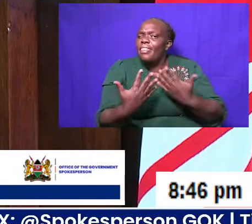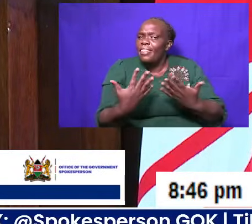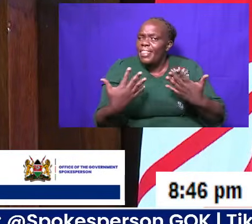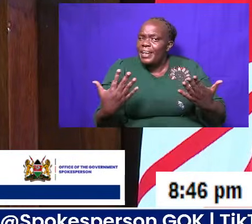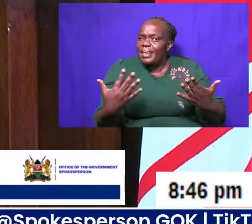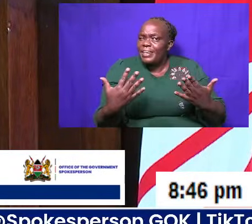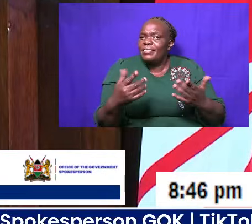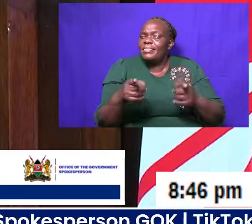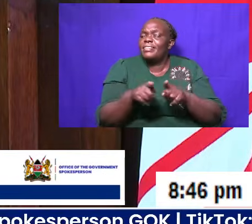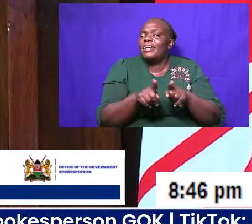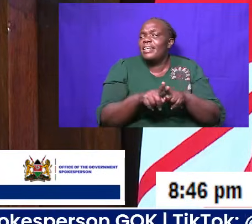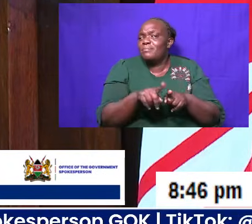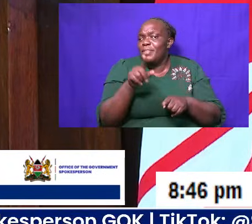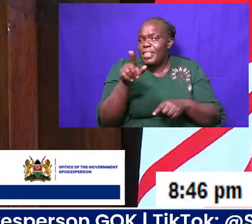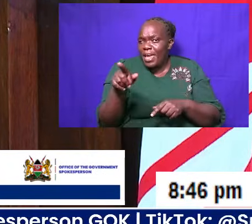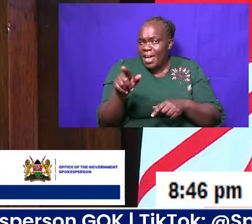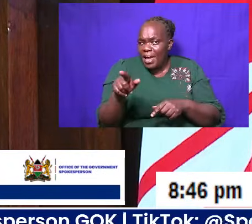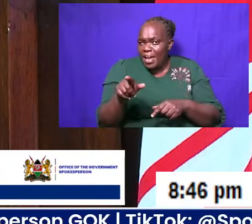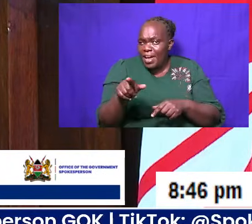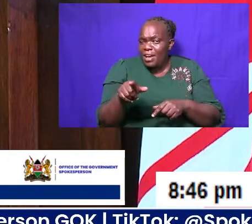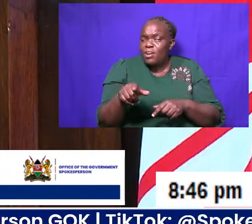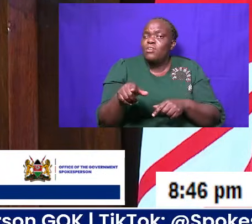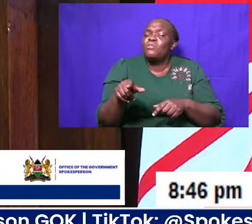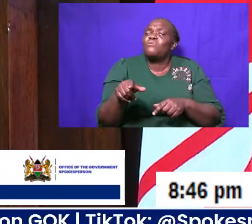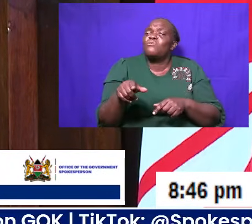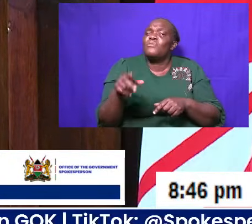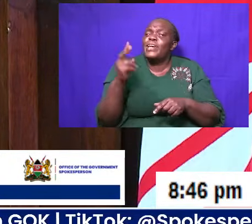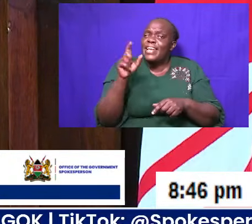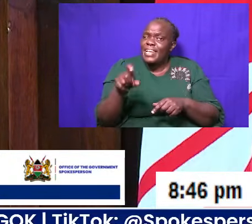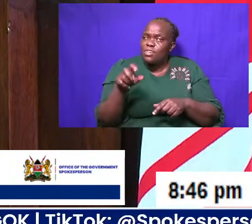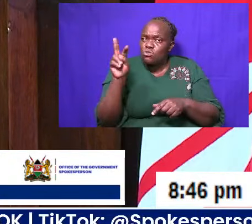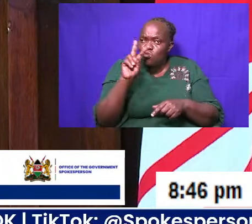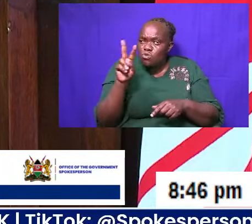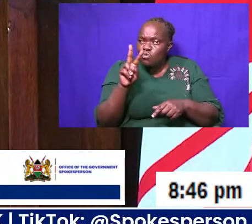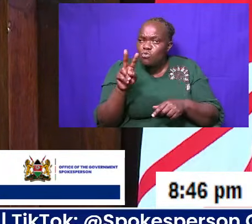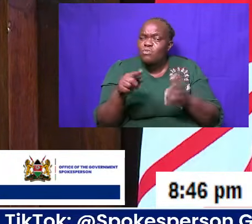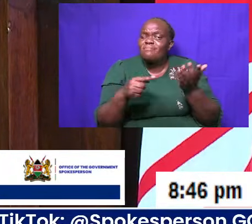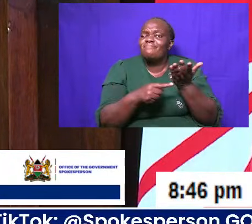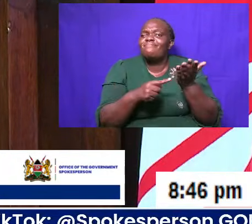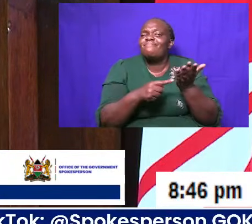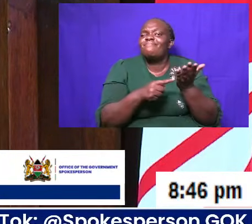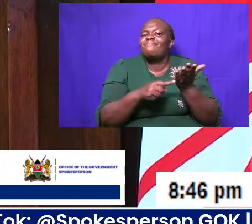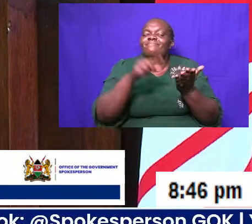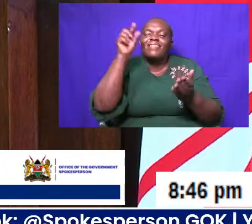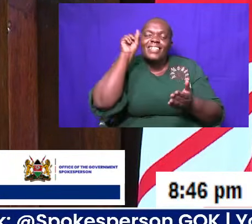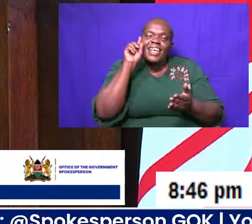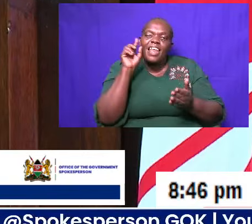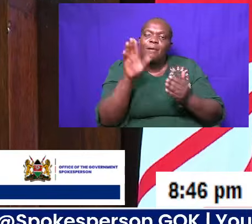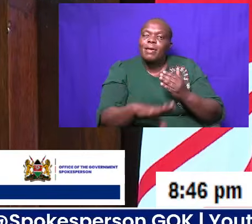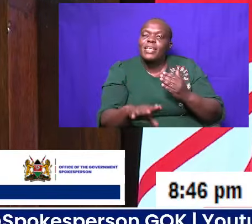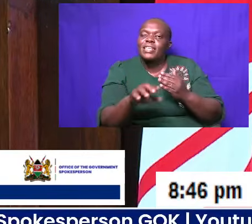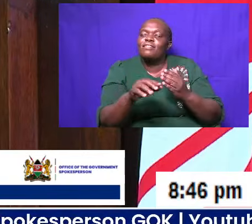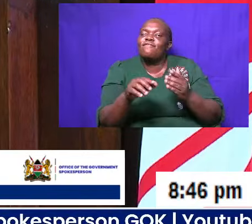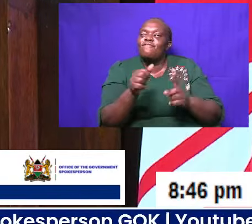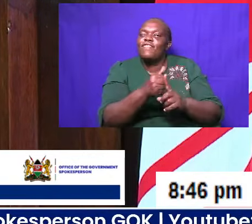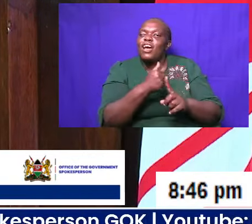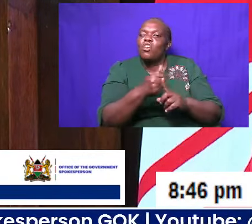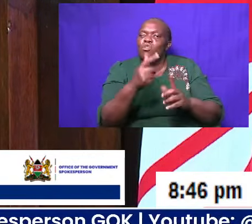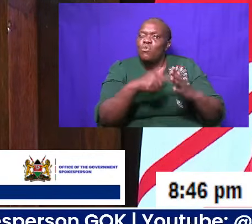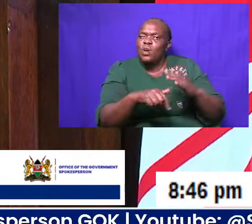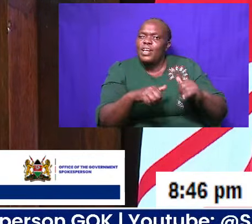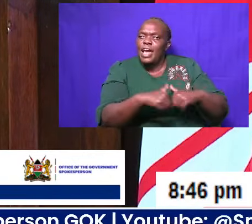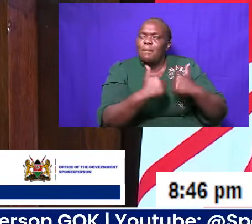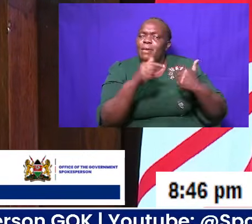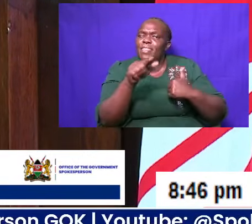a statement. But we need to look at technologically facilitated gender-based violence, because what happened is that this